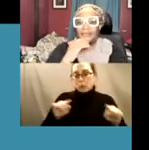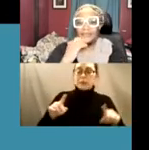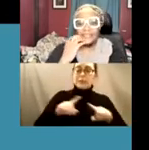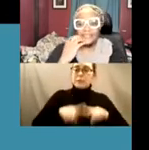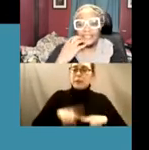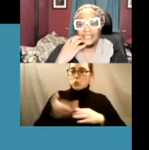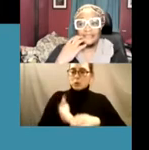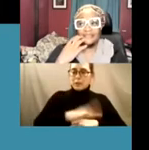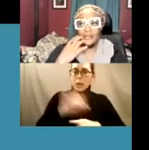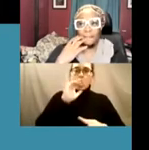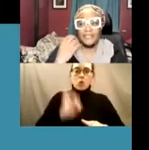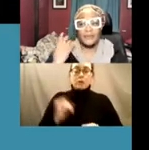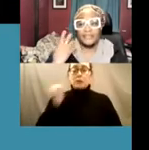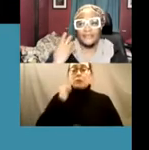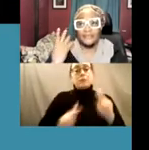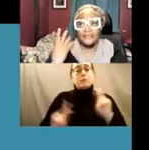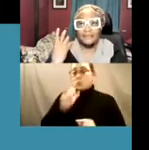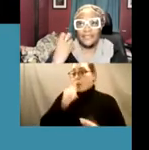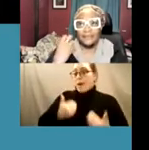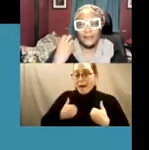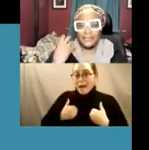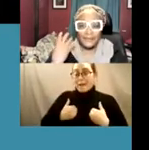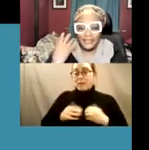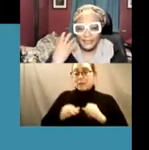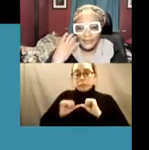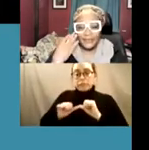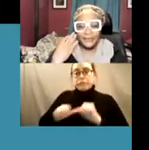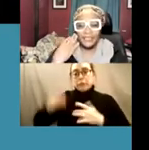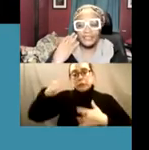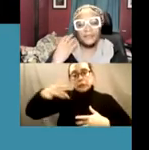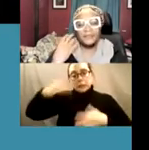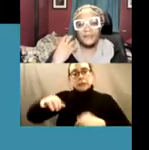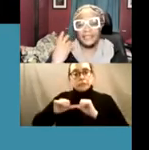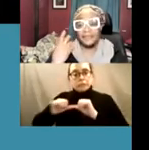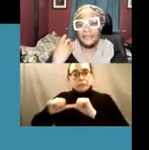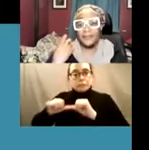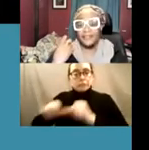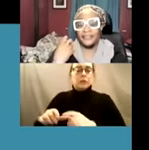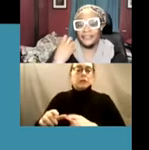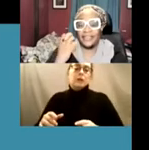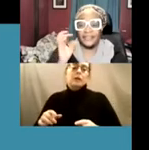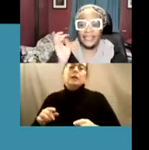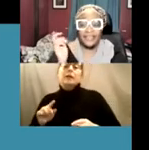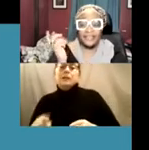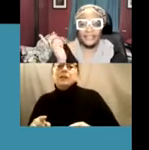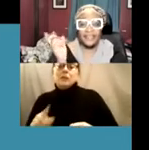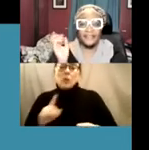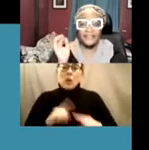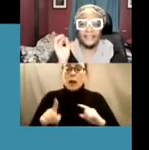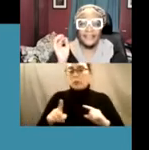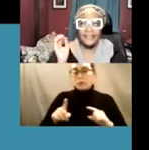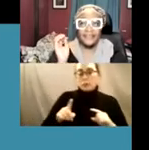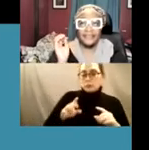for folks that don't live in proximity to or in relationship to folks that live with chronic illness and have to navigate this kind